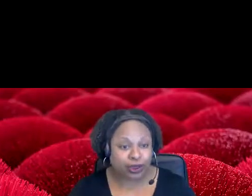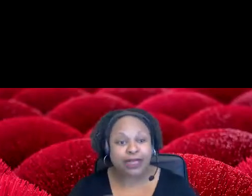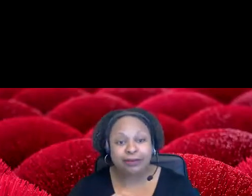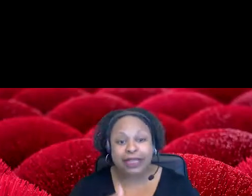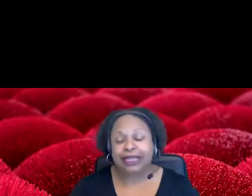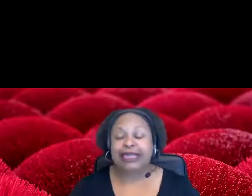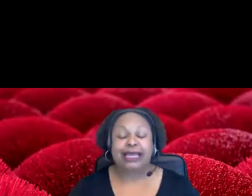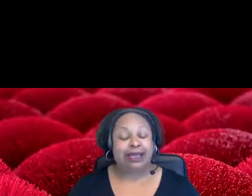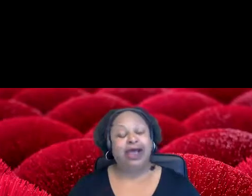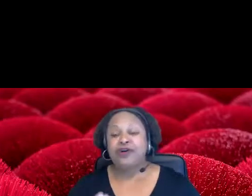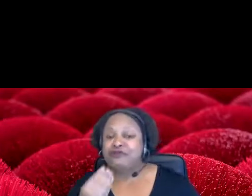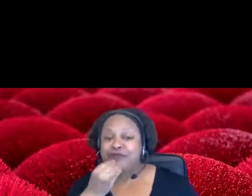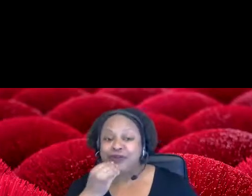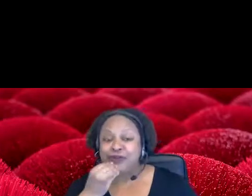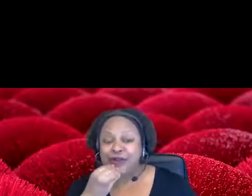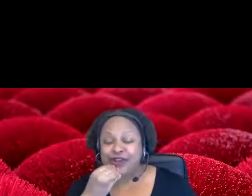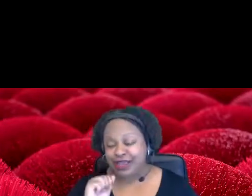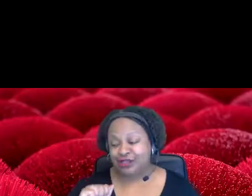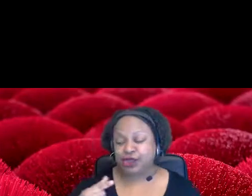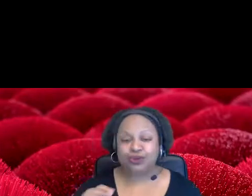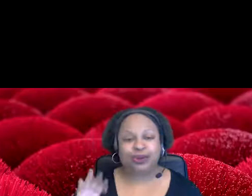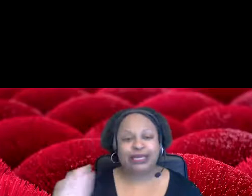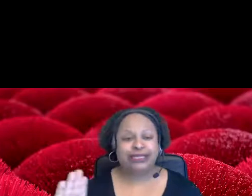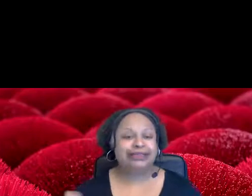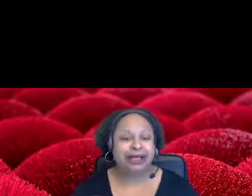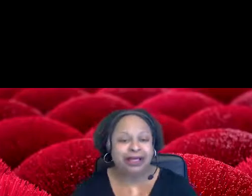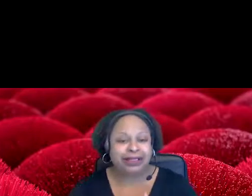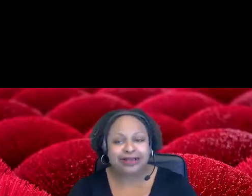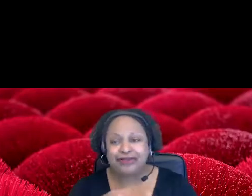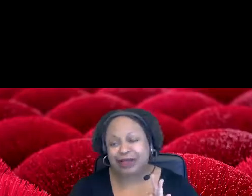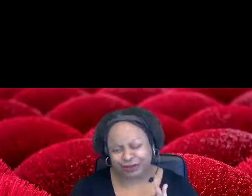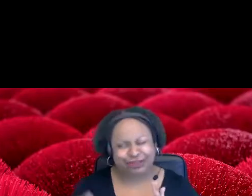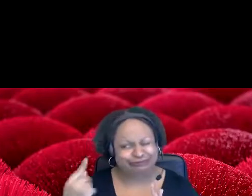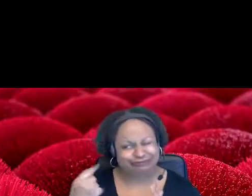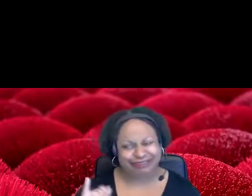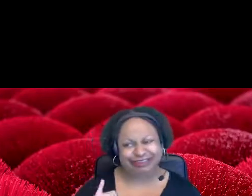language. I can relate there. So welcome everyone and thanks.